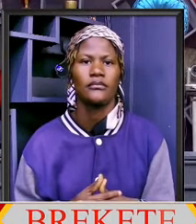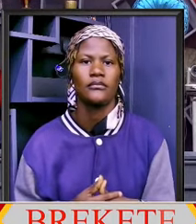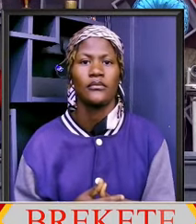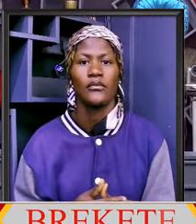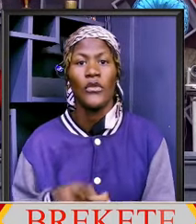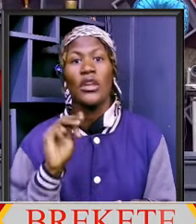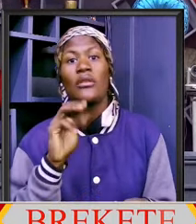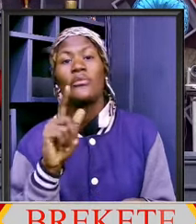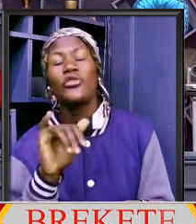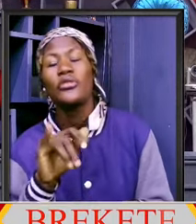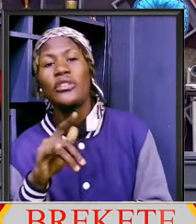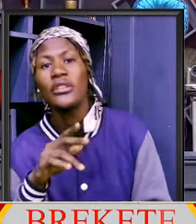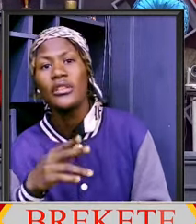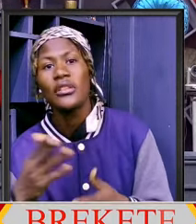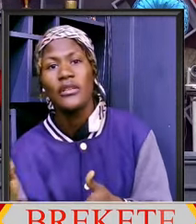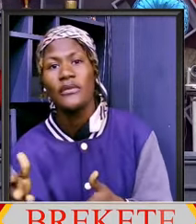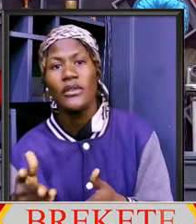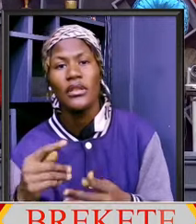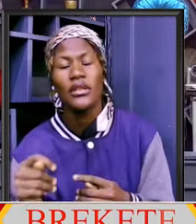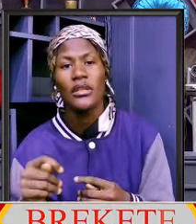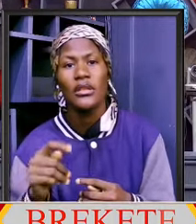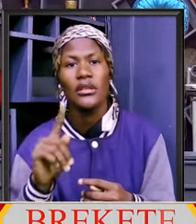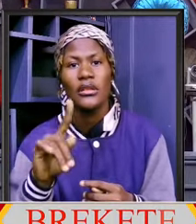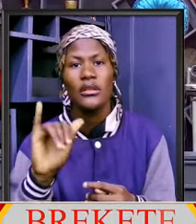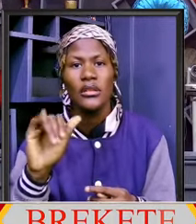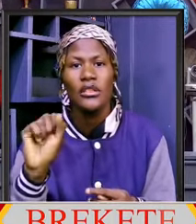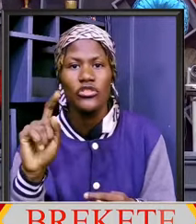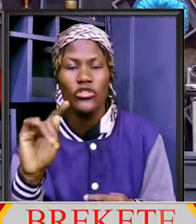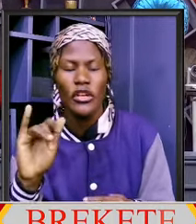May you give them distraction. Amen. In different forms.